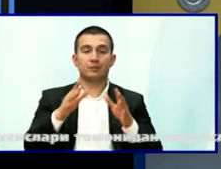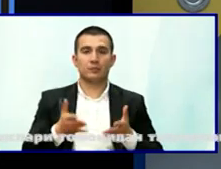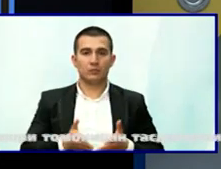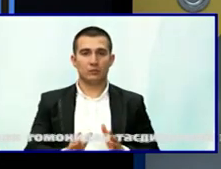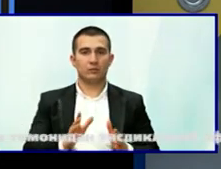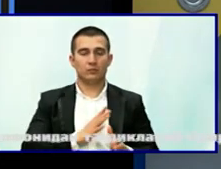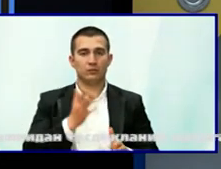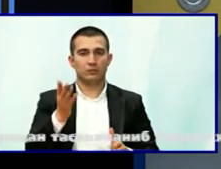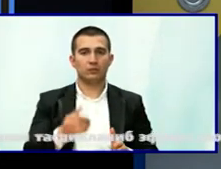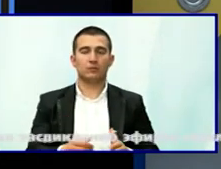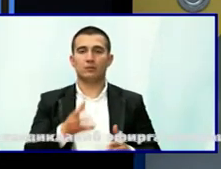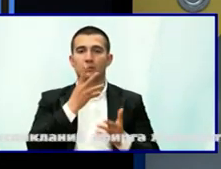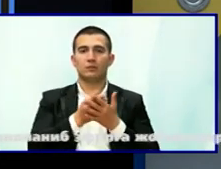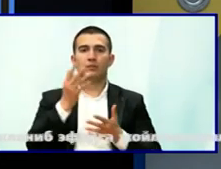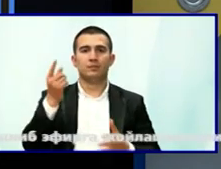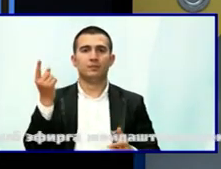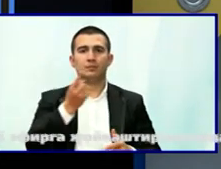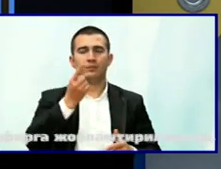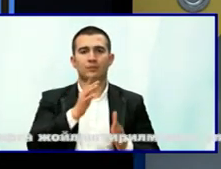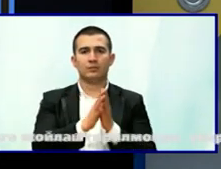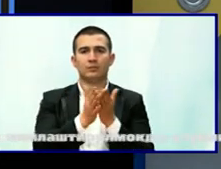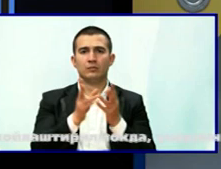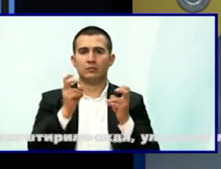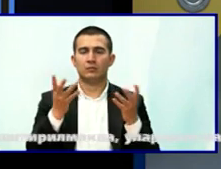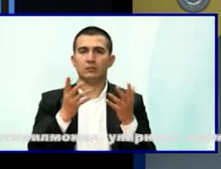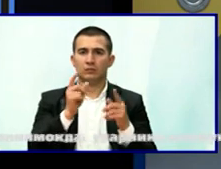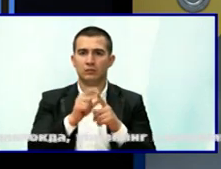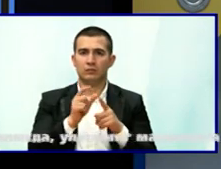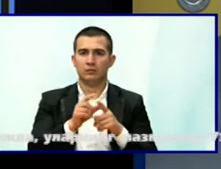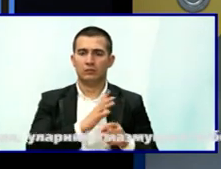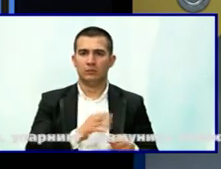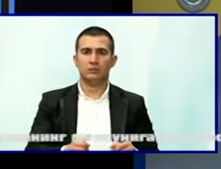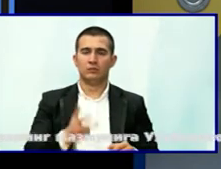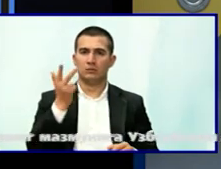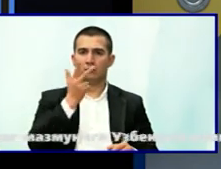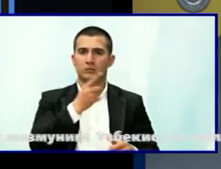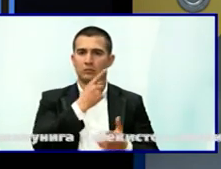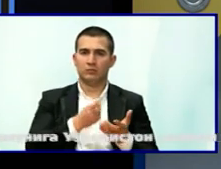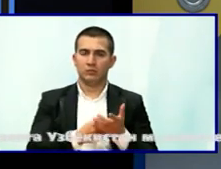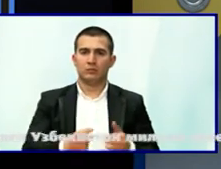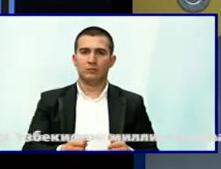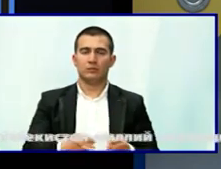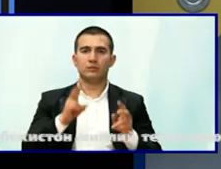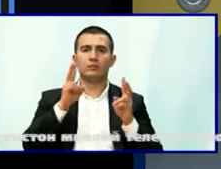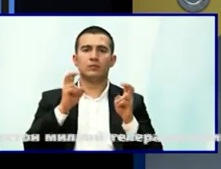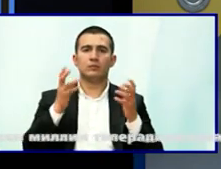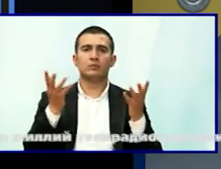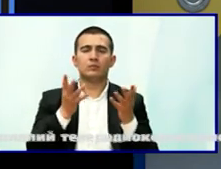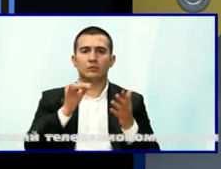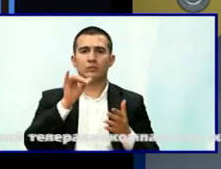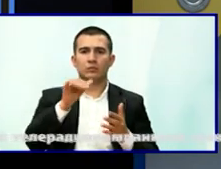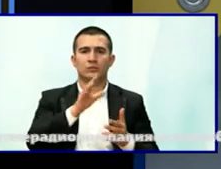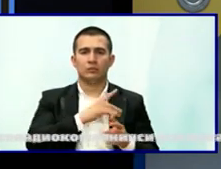Ikkinchi savol. Uning ilk kitobining nomi nima deb nomlanadi? Uchinchi savol. Kimning asarini